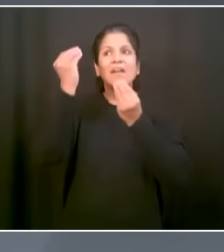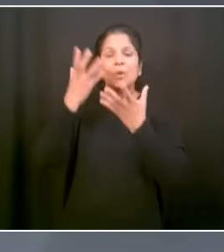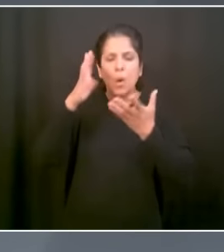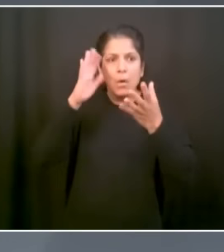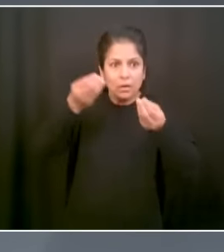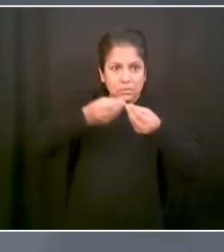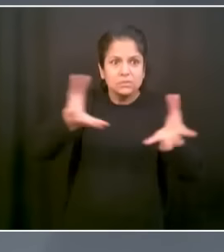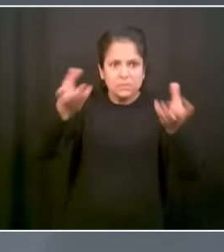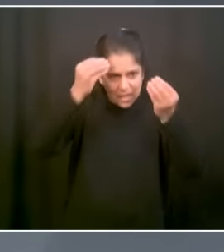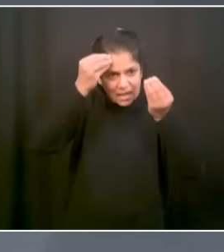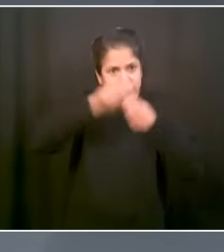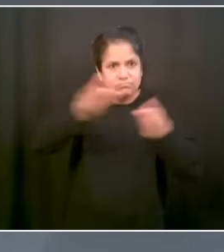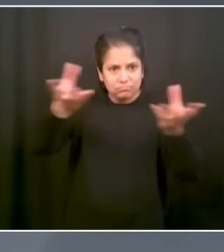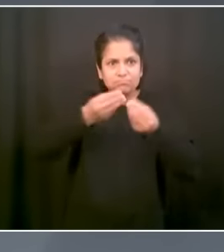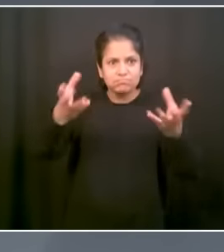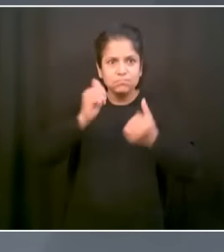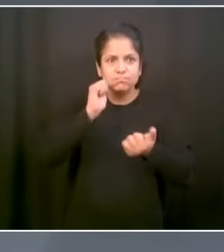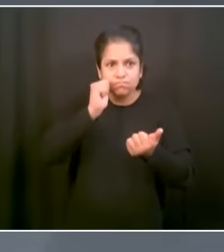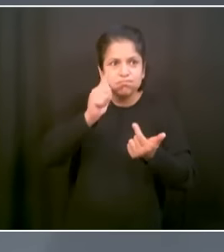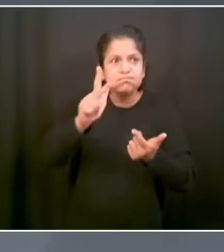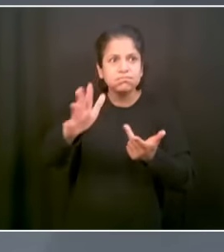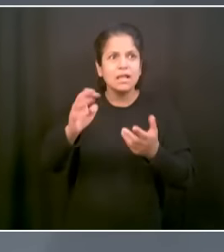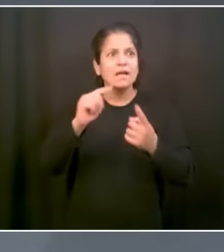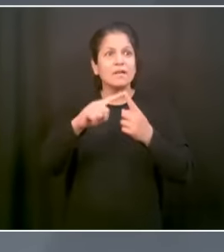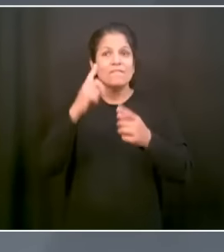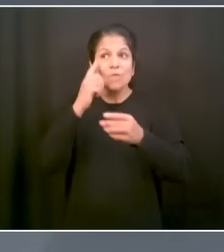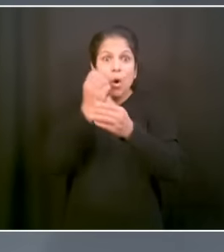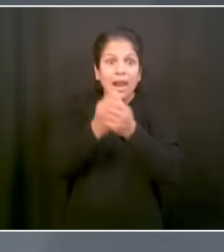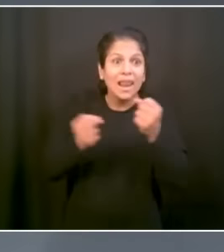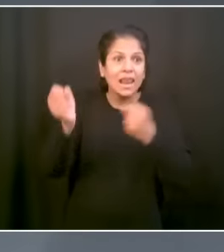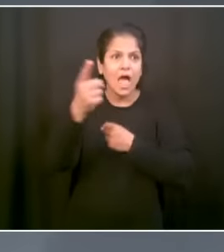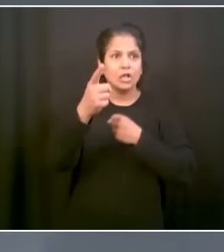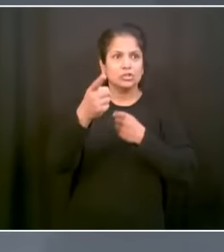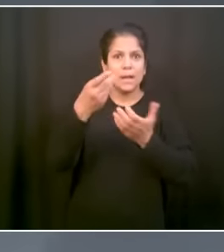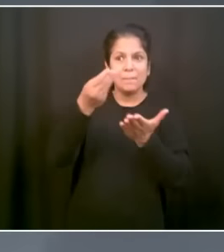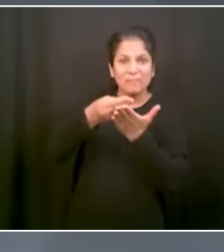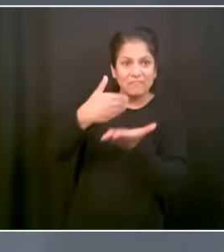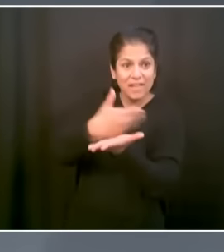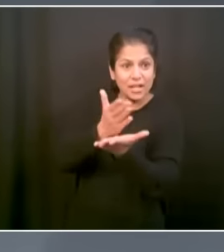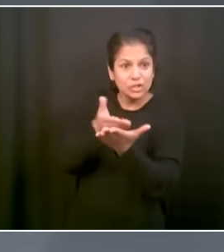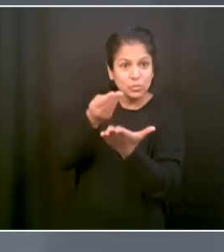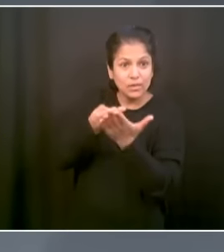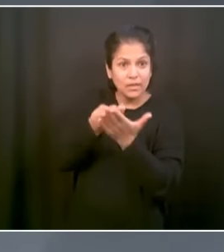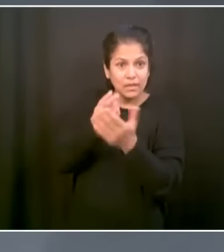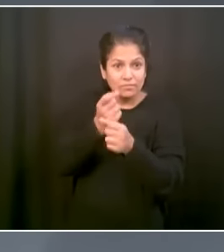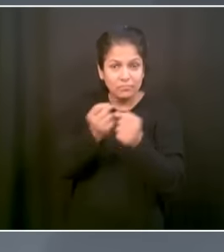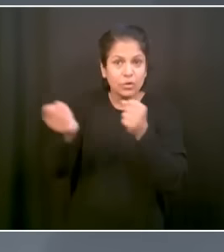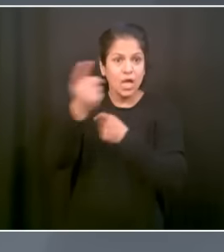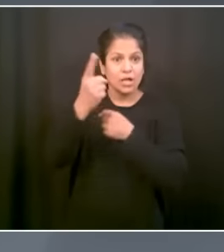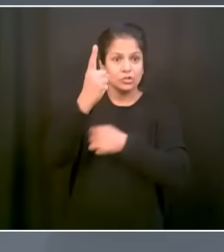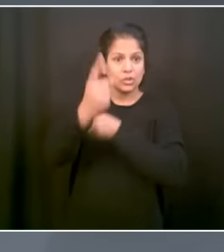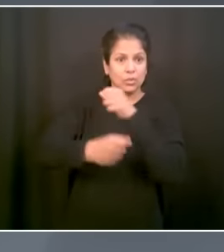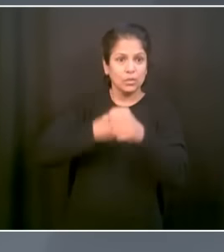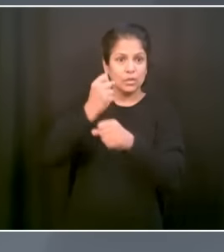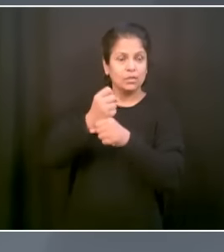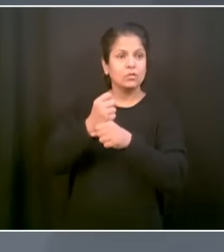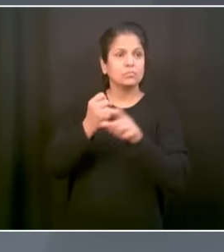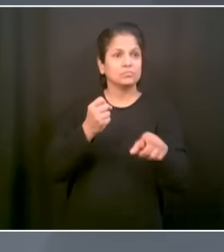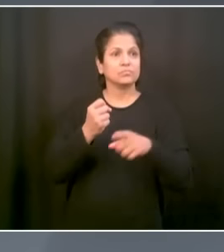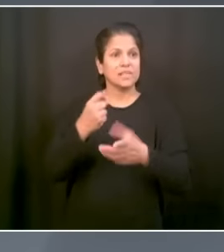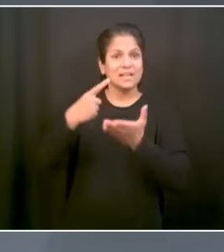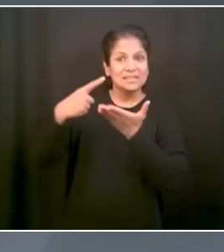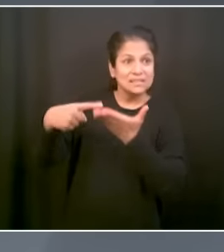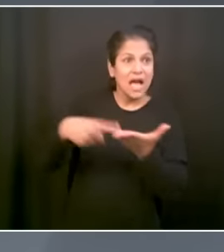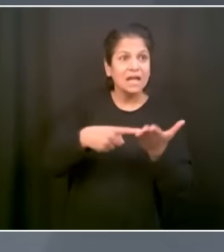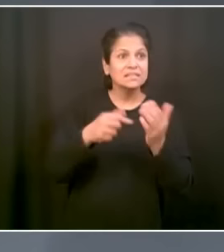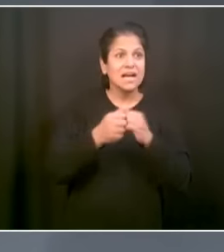this fiscal year, for the next fiscal year, that will take into account what some of the other questions have spoken about, the increased revenue projections, as well as the Wall Street